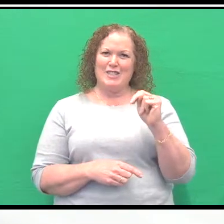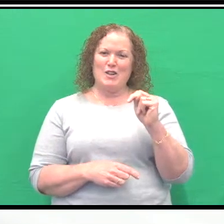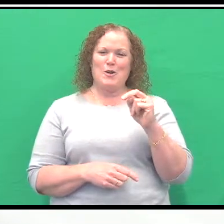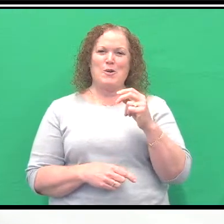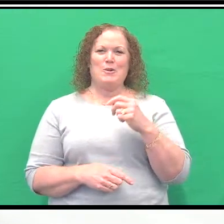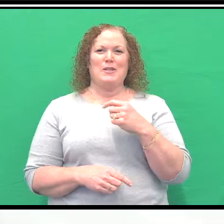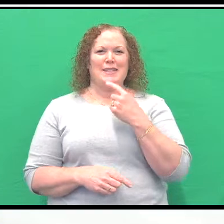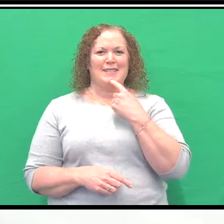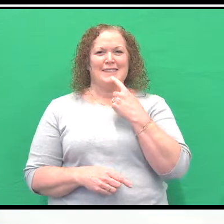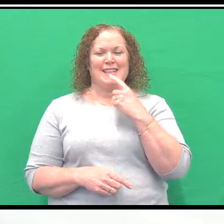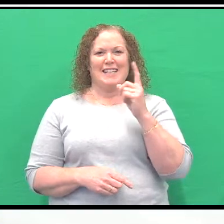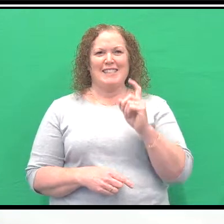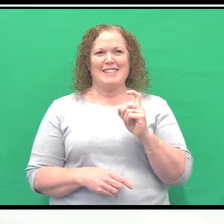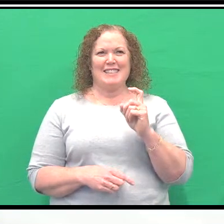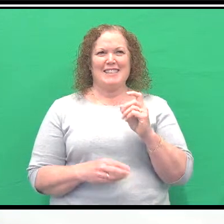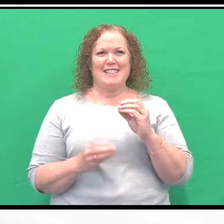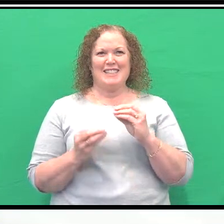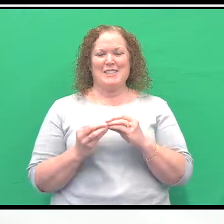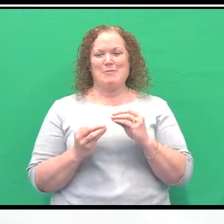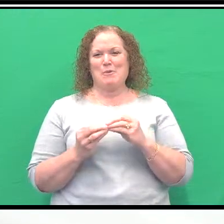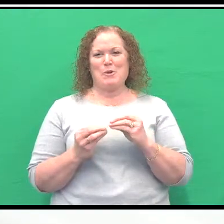PR department.